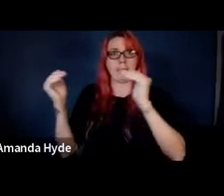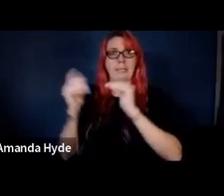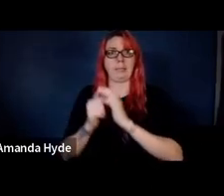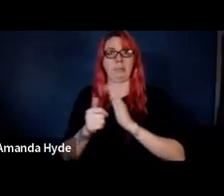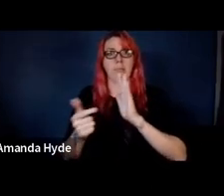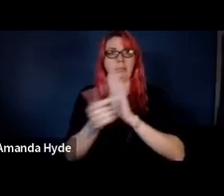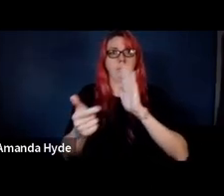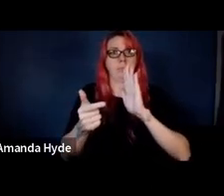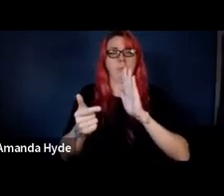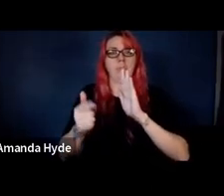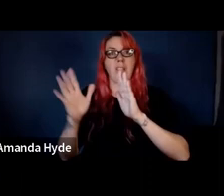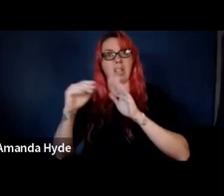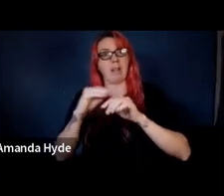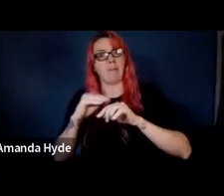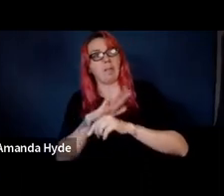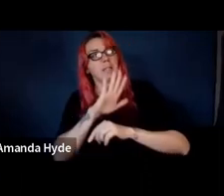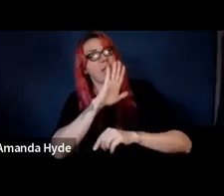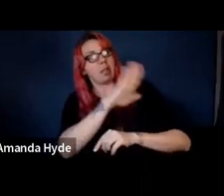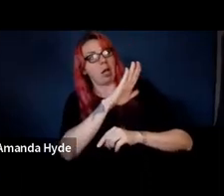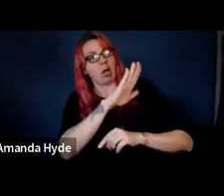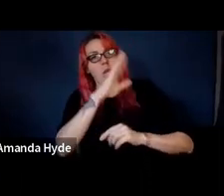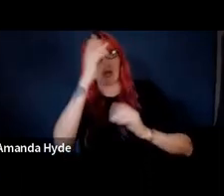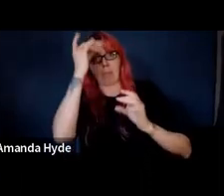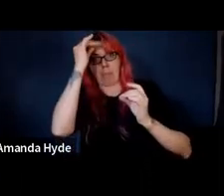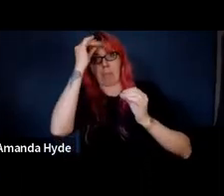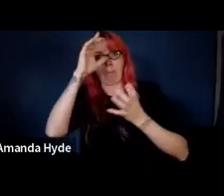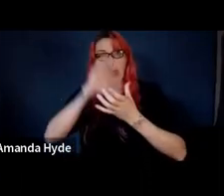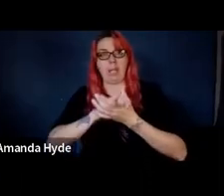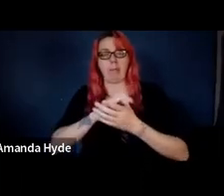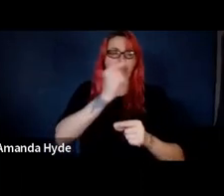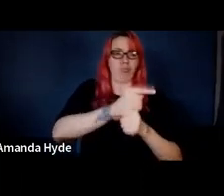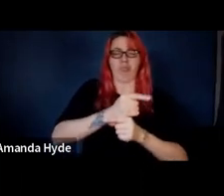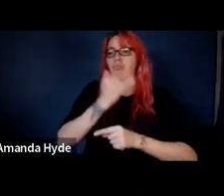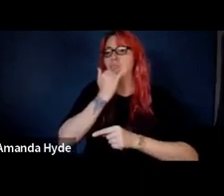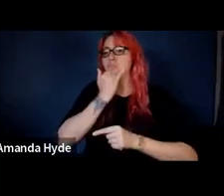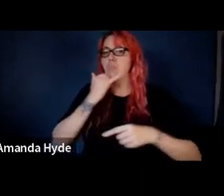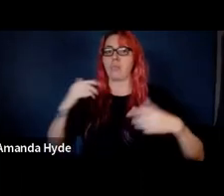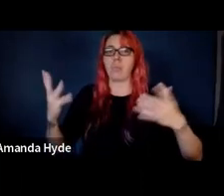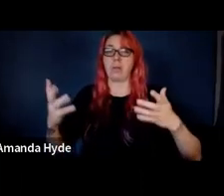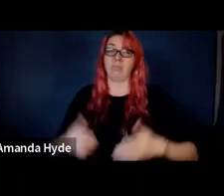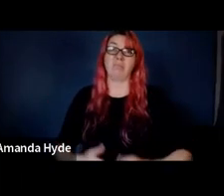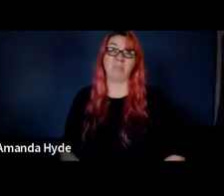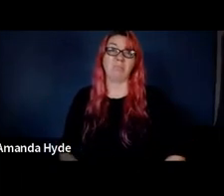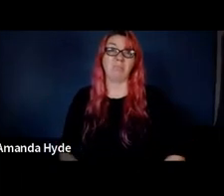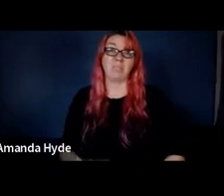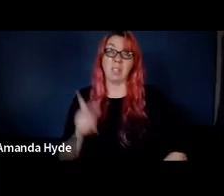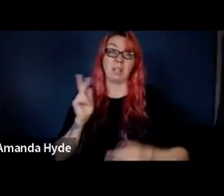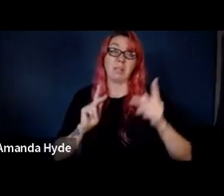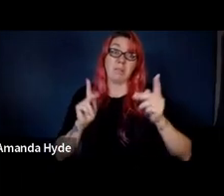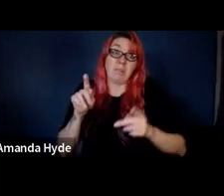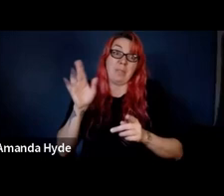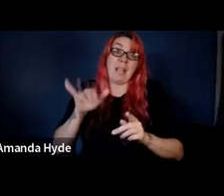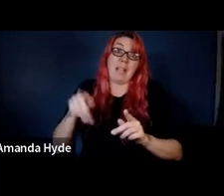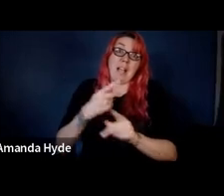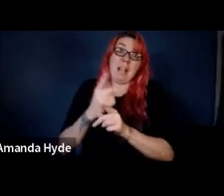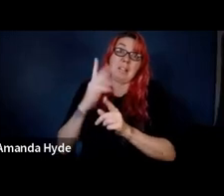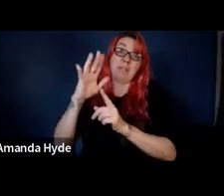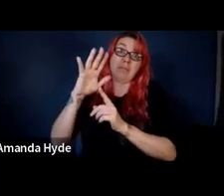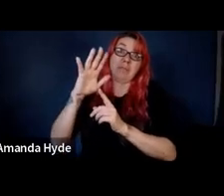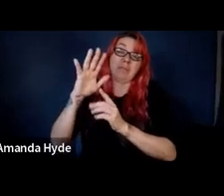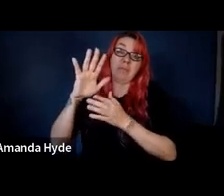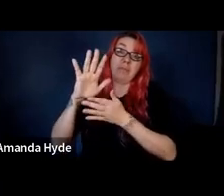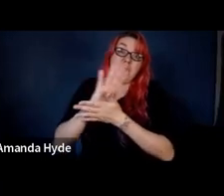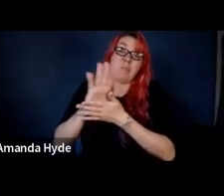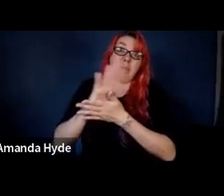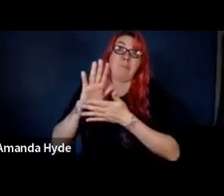bad and right is wrong. So there's a reason why crime films are so popular. It's because they communicate something really important to